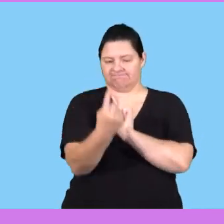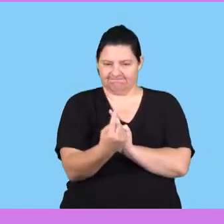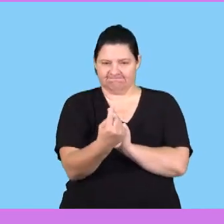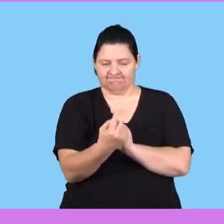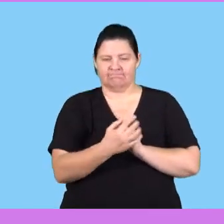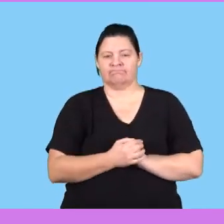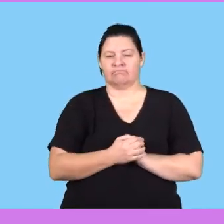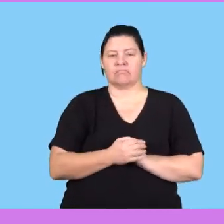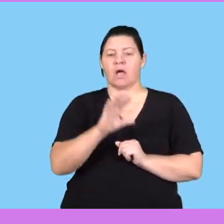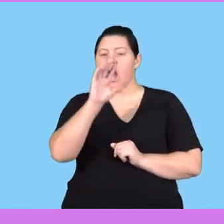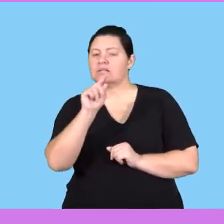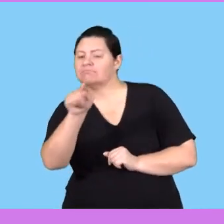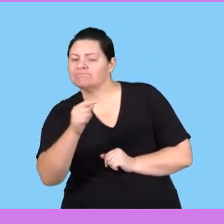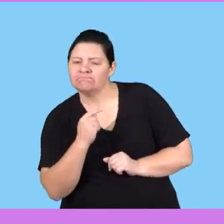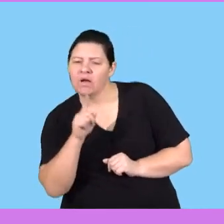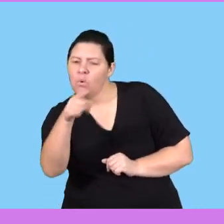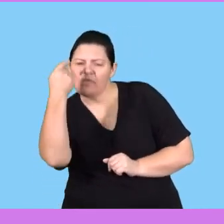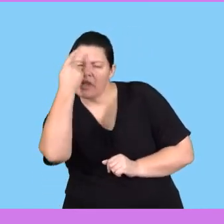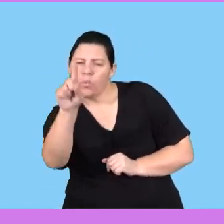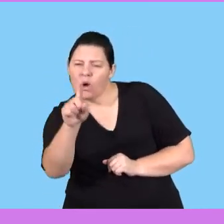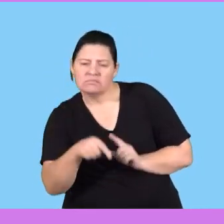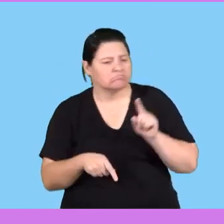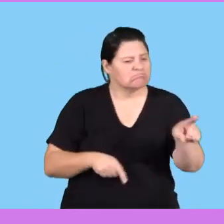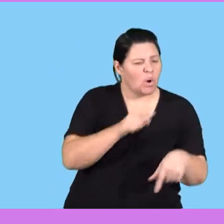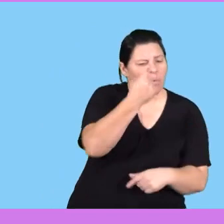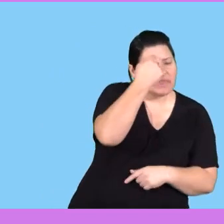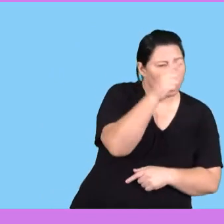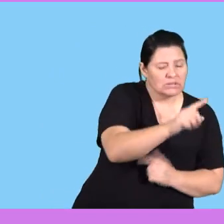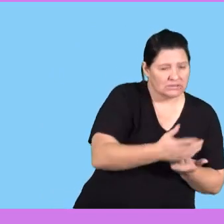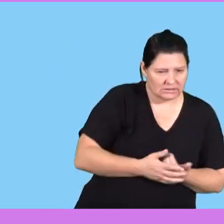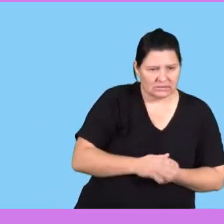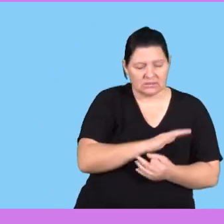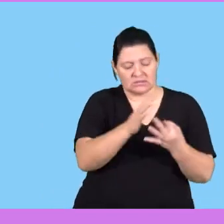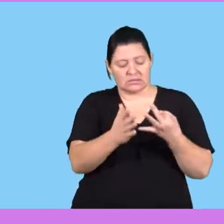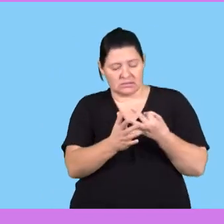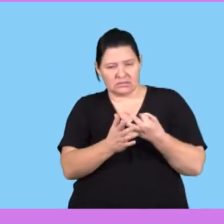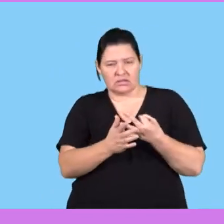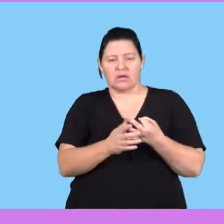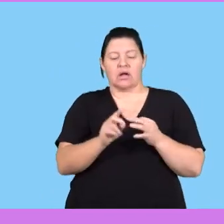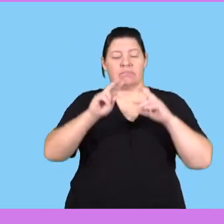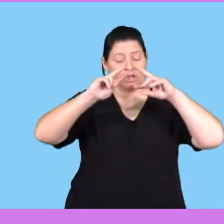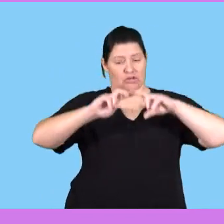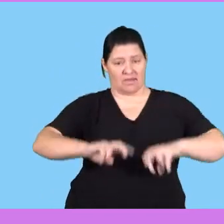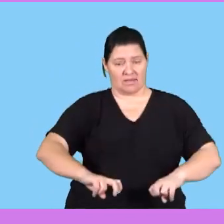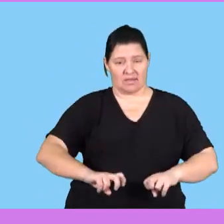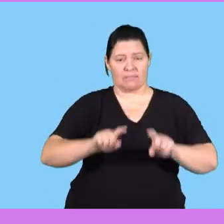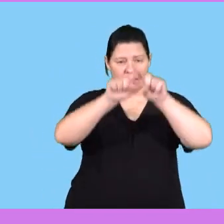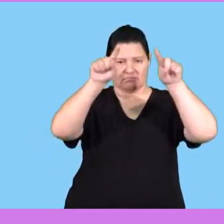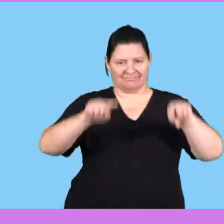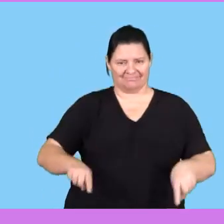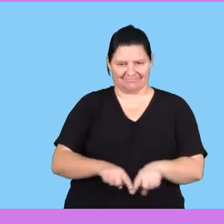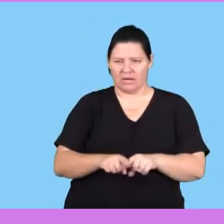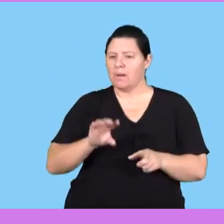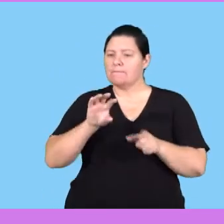use interviews, for example, asking people their opinion on an important matter. And then we can also use a survey, where